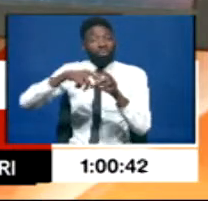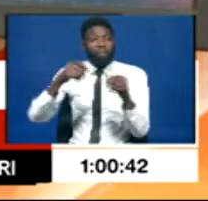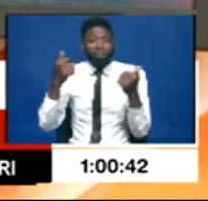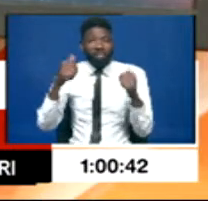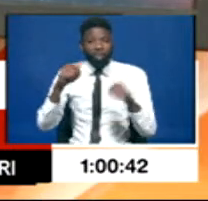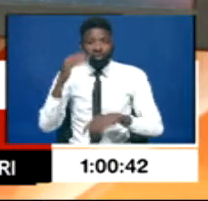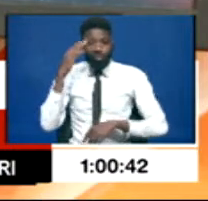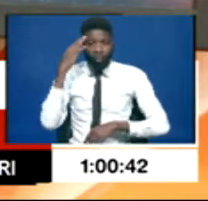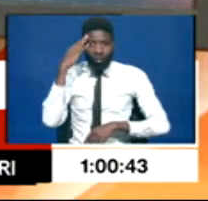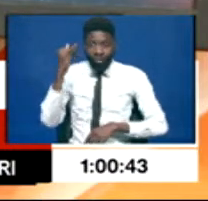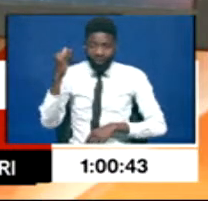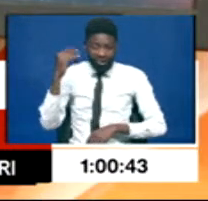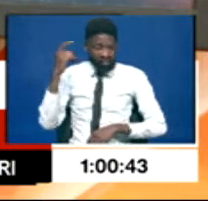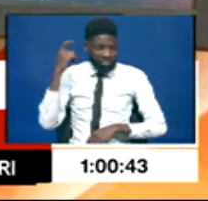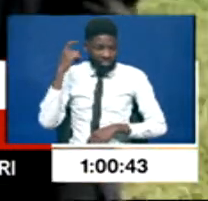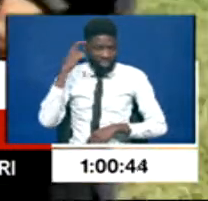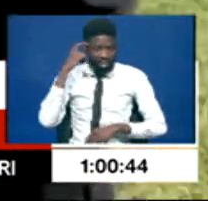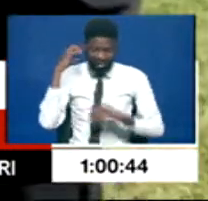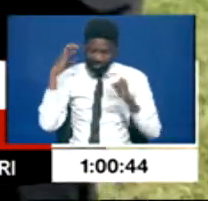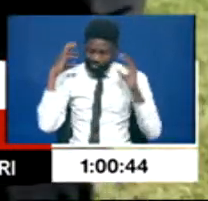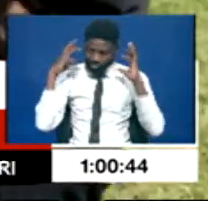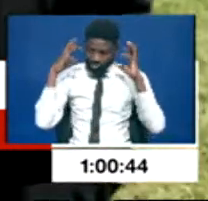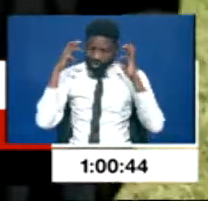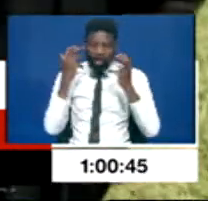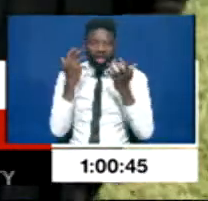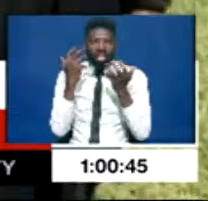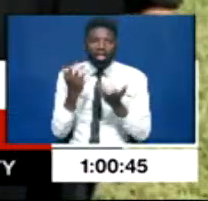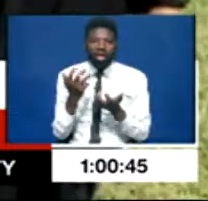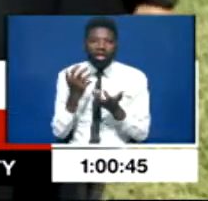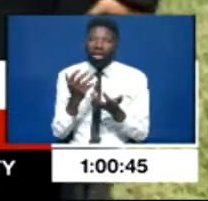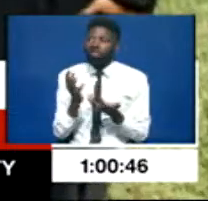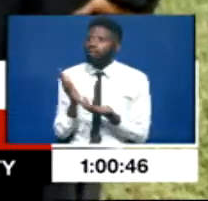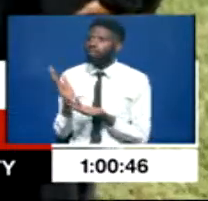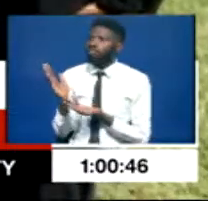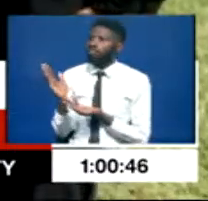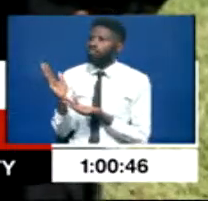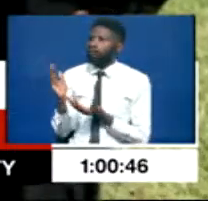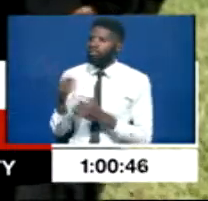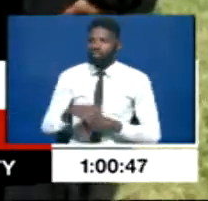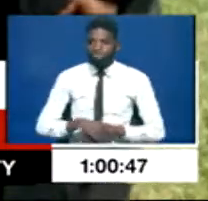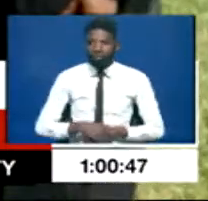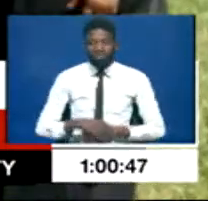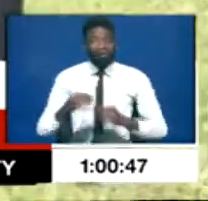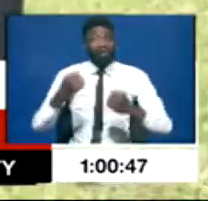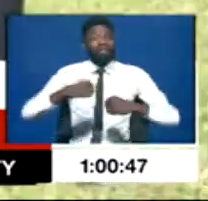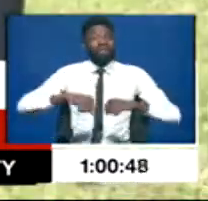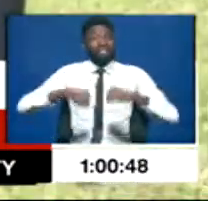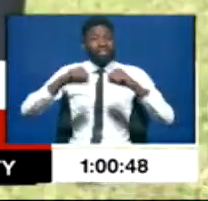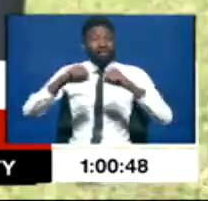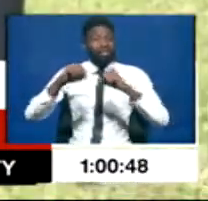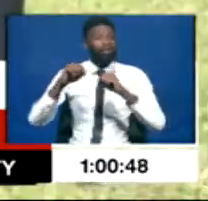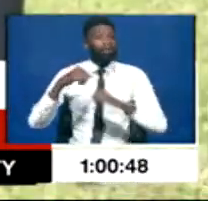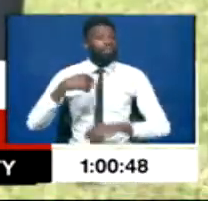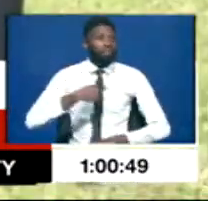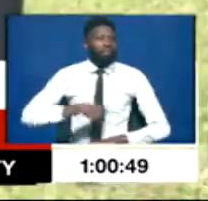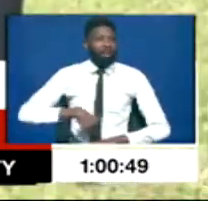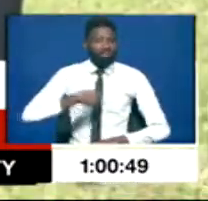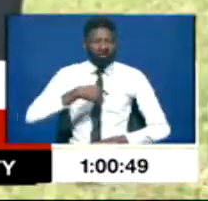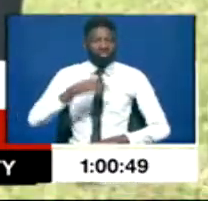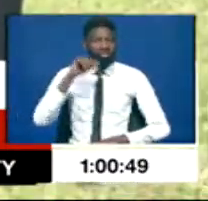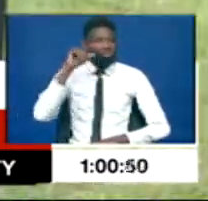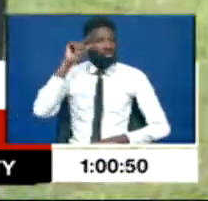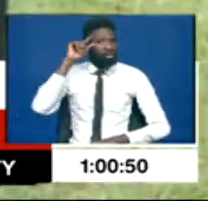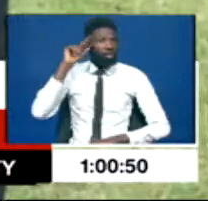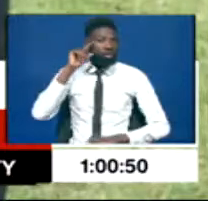reporter Pauline Nasimiu has more details. The chairperson of Malindi Gender-Based Violence Network, Helda